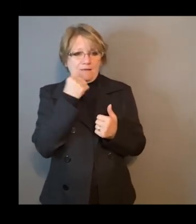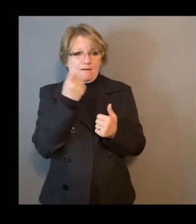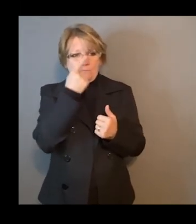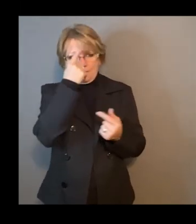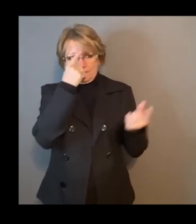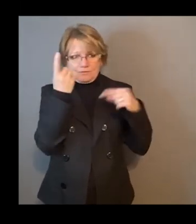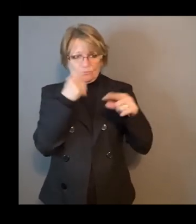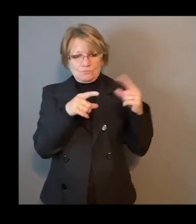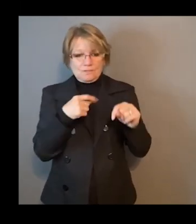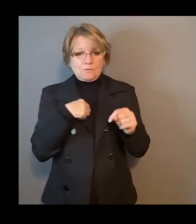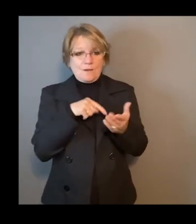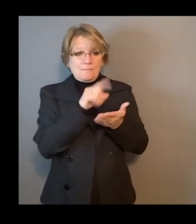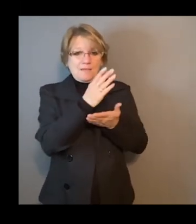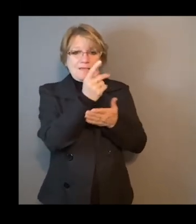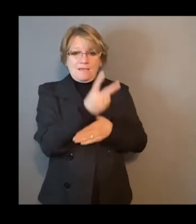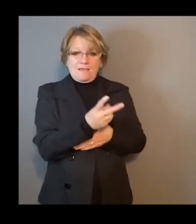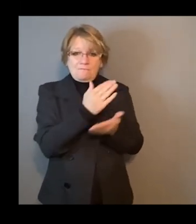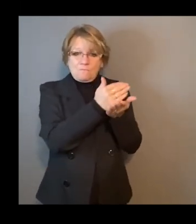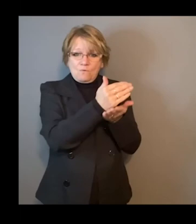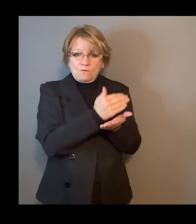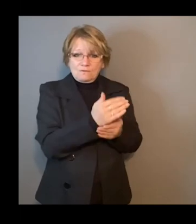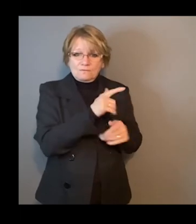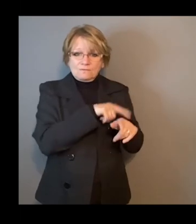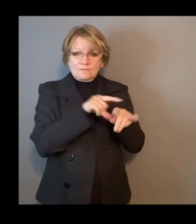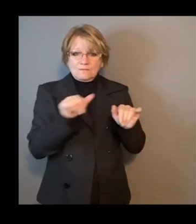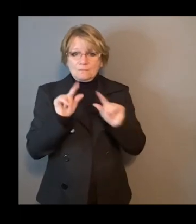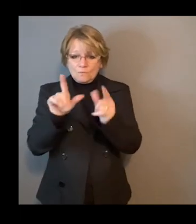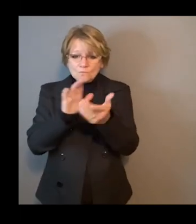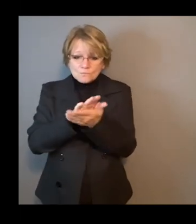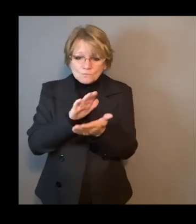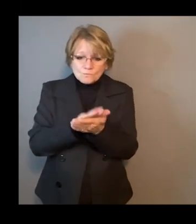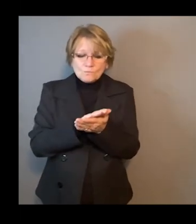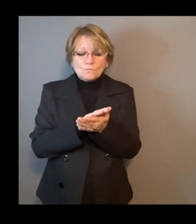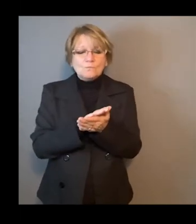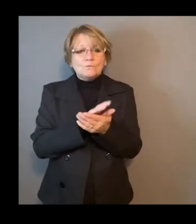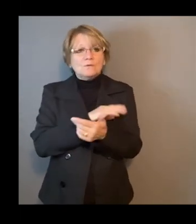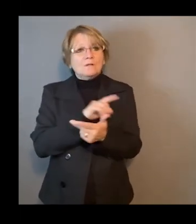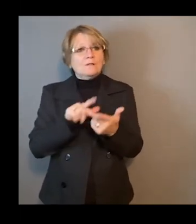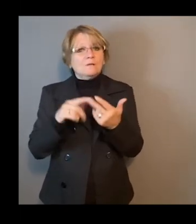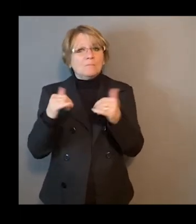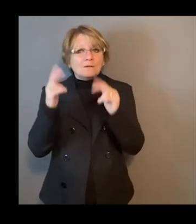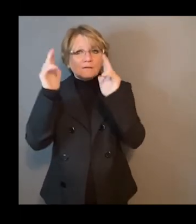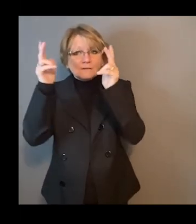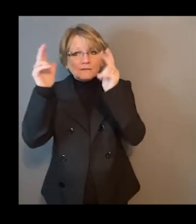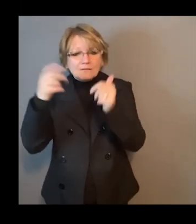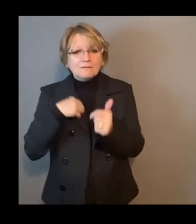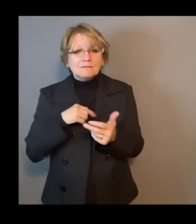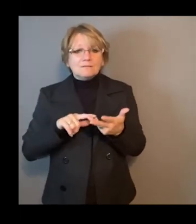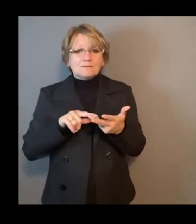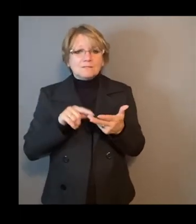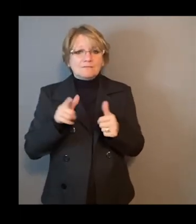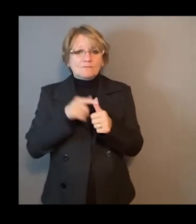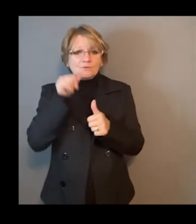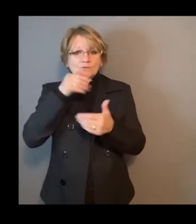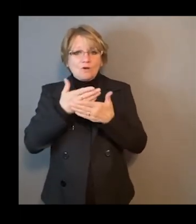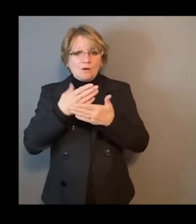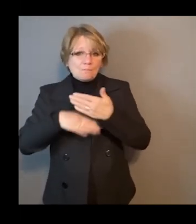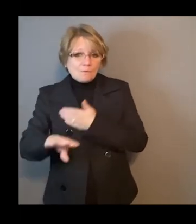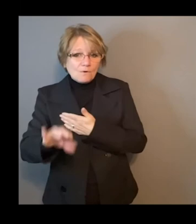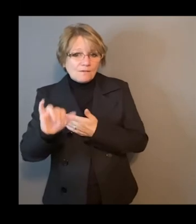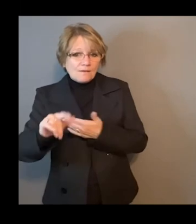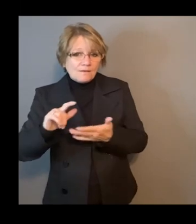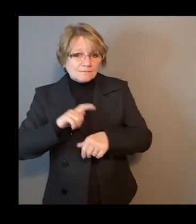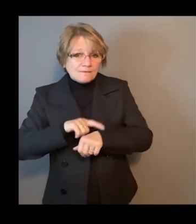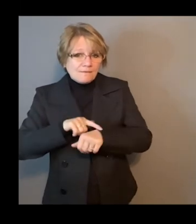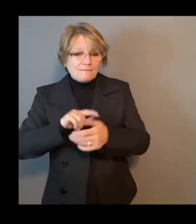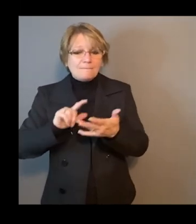passed away. So I was paying half the mortgage while I was trying to go to school, play basketball. Had my first daughter as well around the same